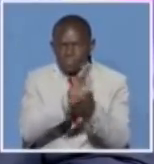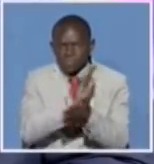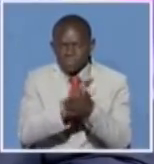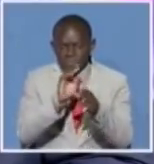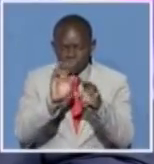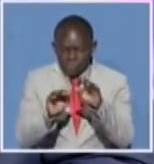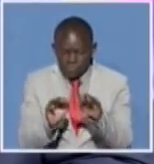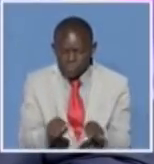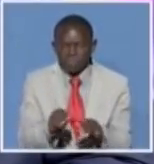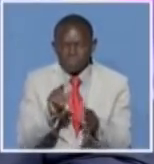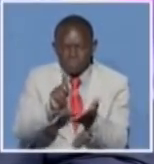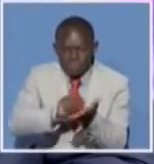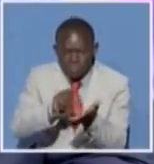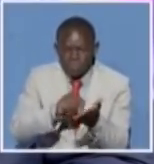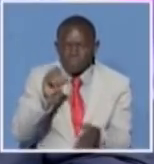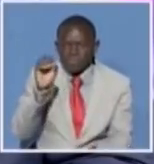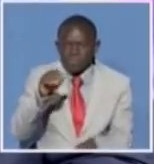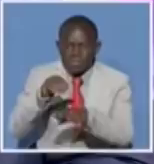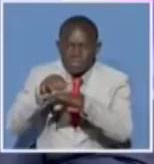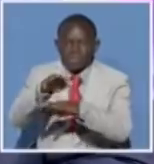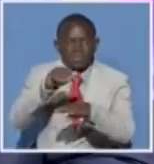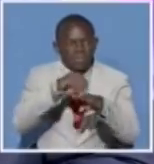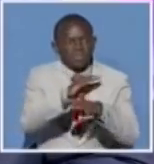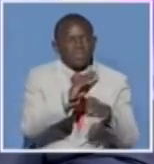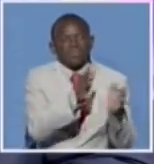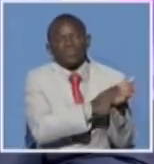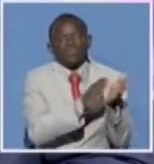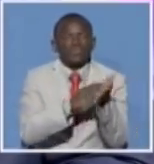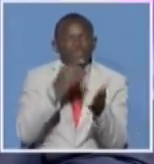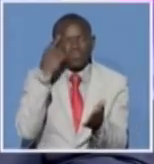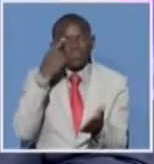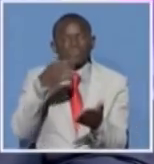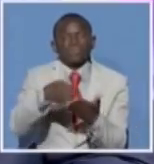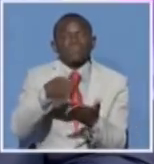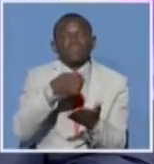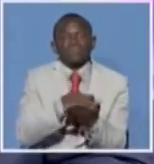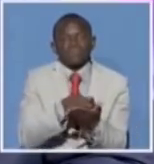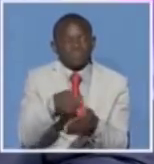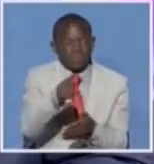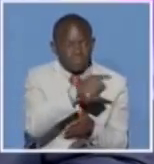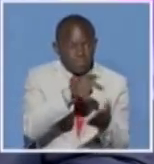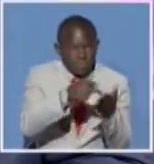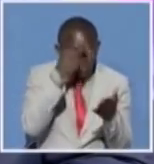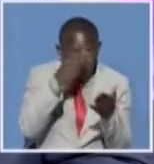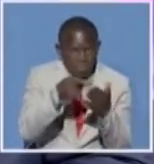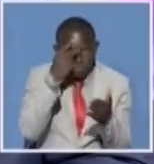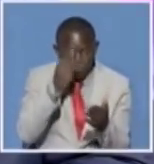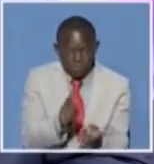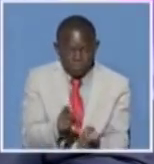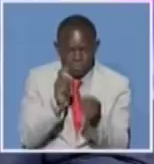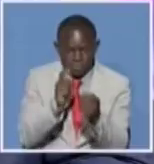sit for those exams. And after the learners sit, they mark and ensure that the results